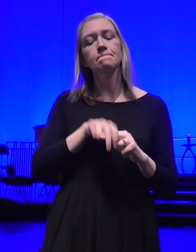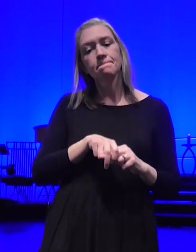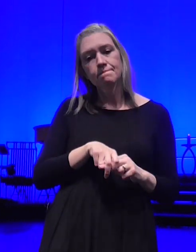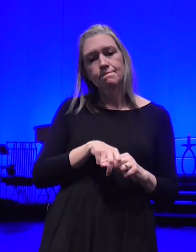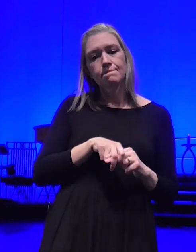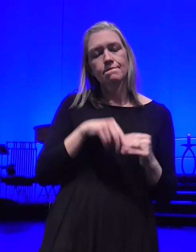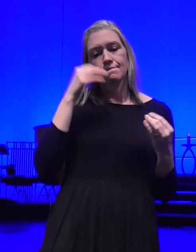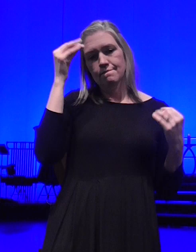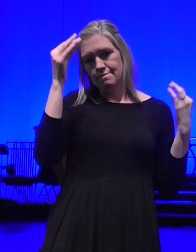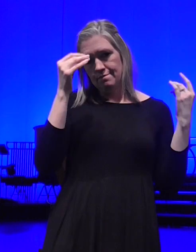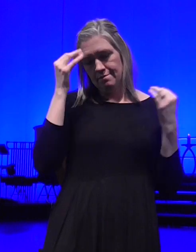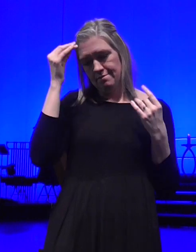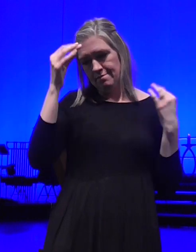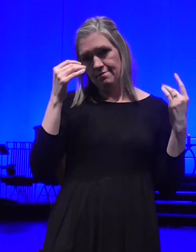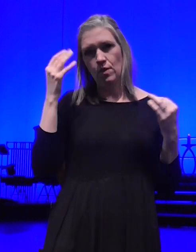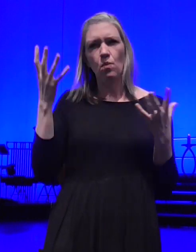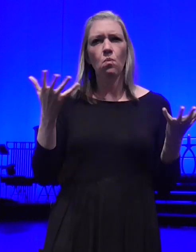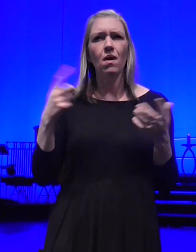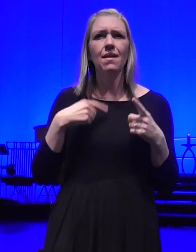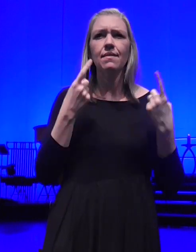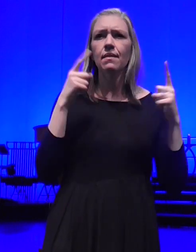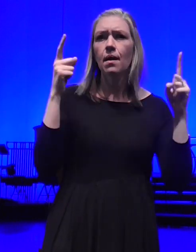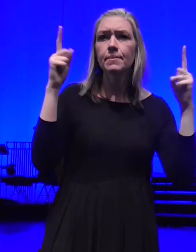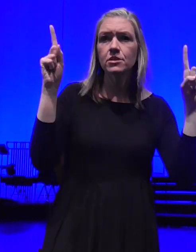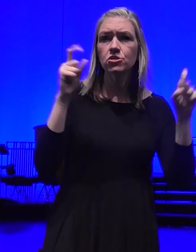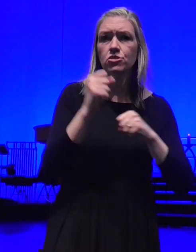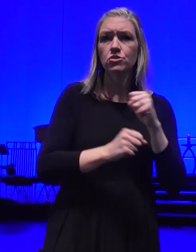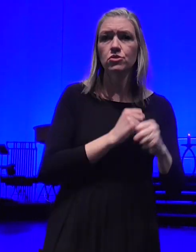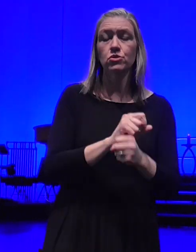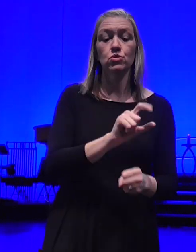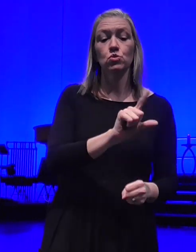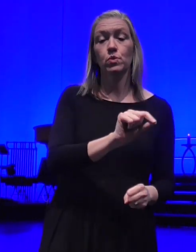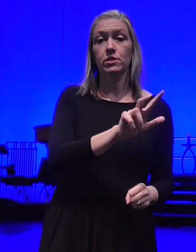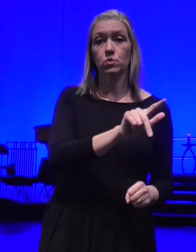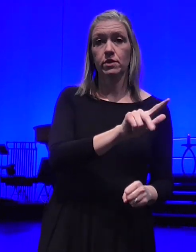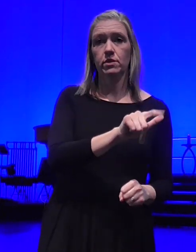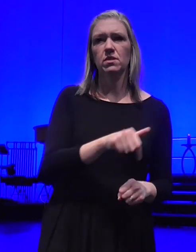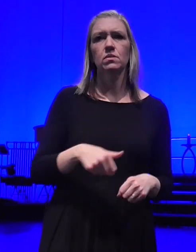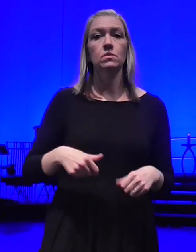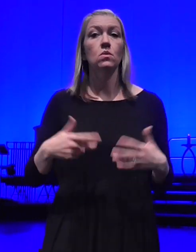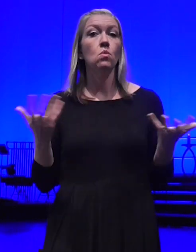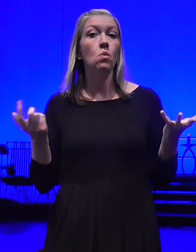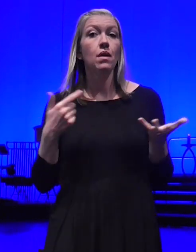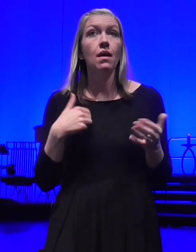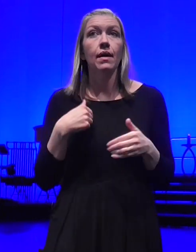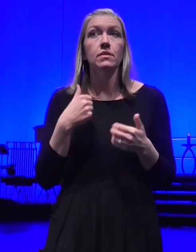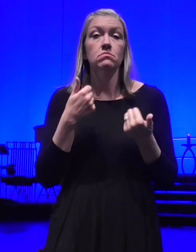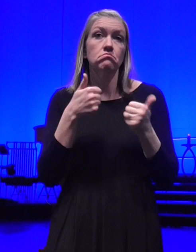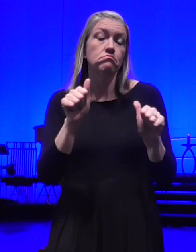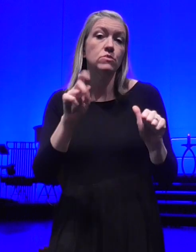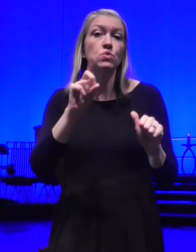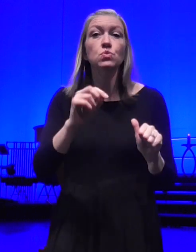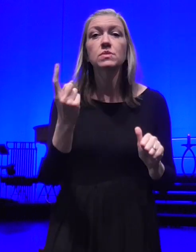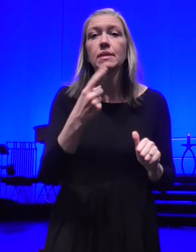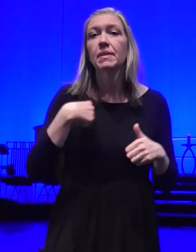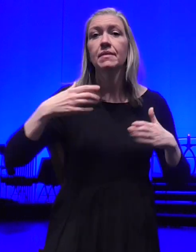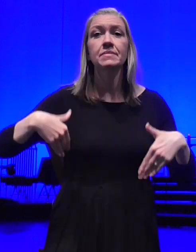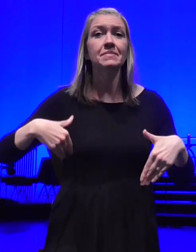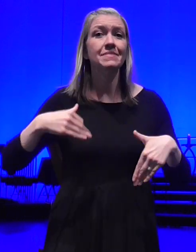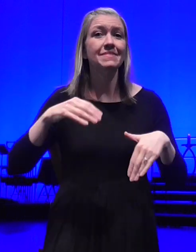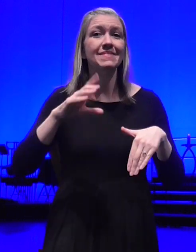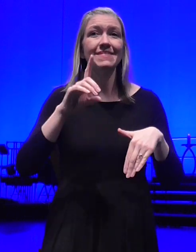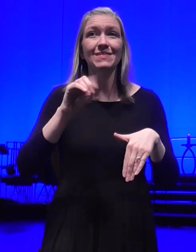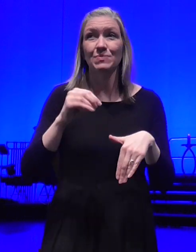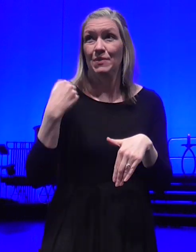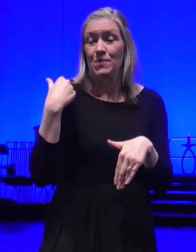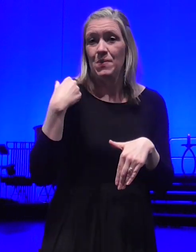what did I accomplish in 2023? What did I do that I'd never done before? What new